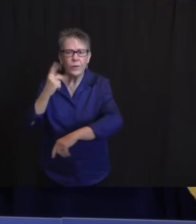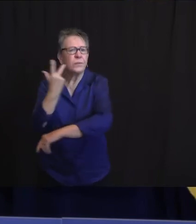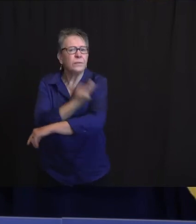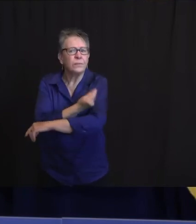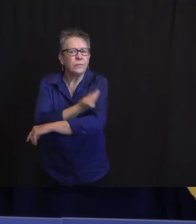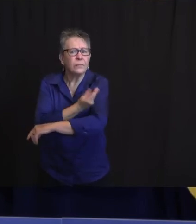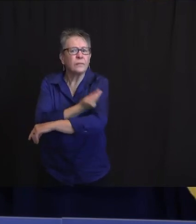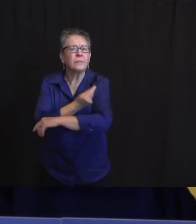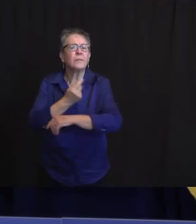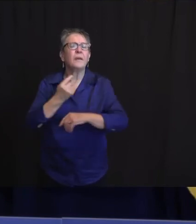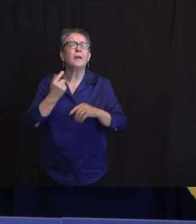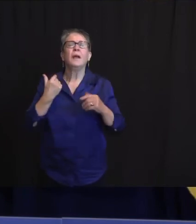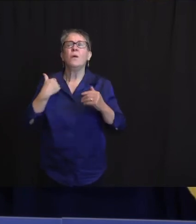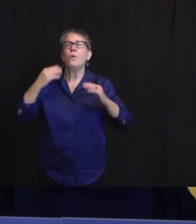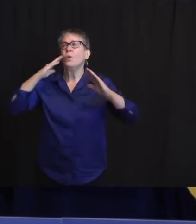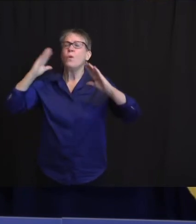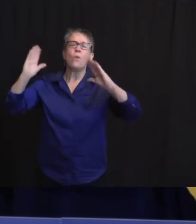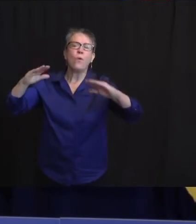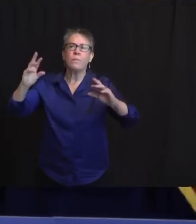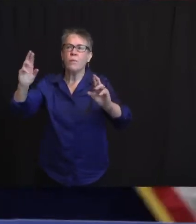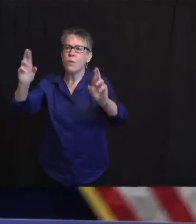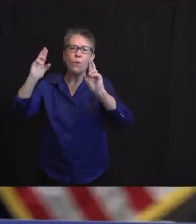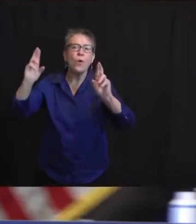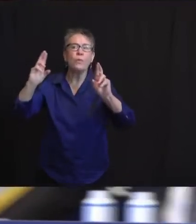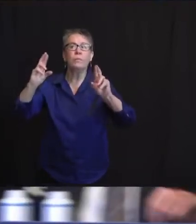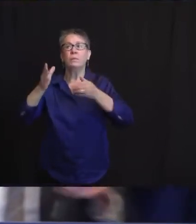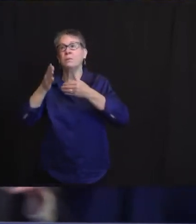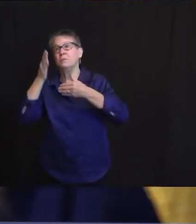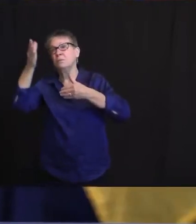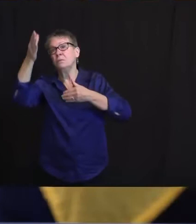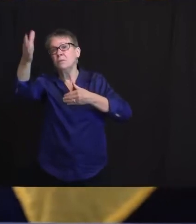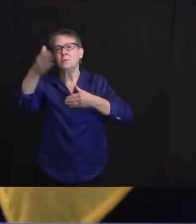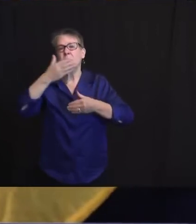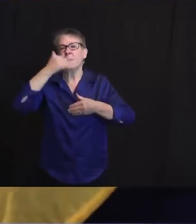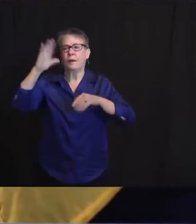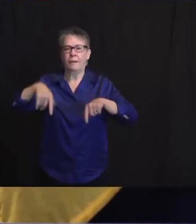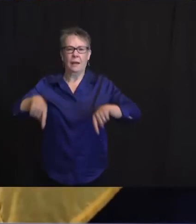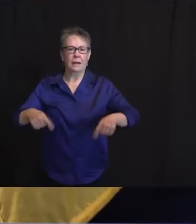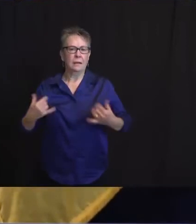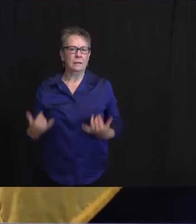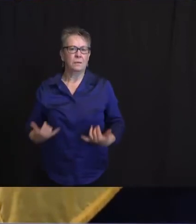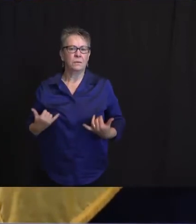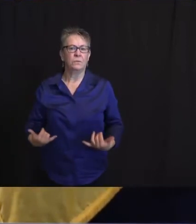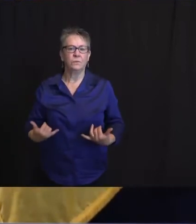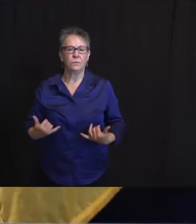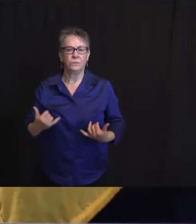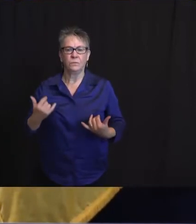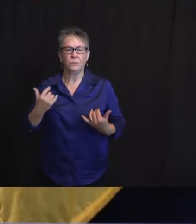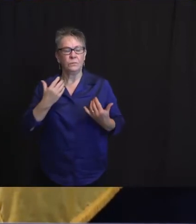than the present we live in. Thank you. Judy, thank you as always. A question: